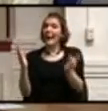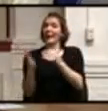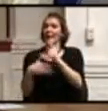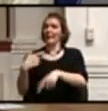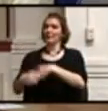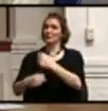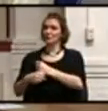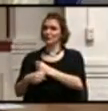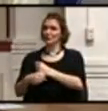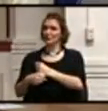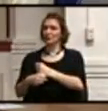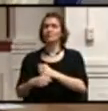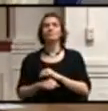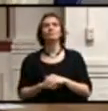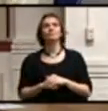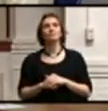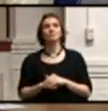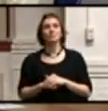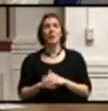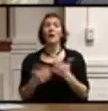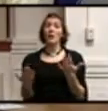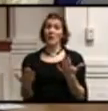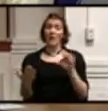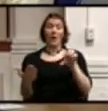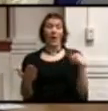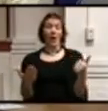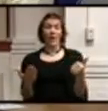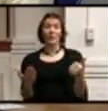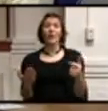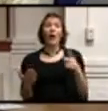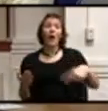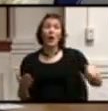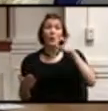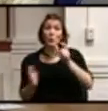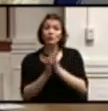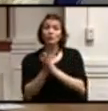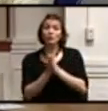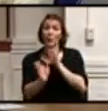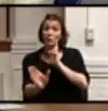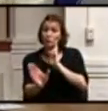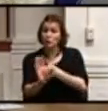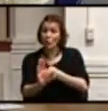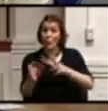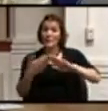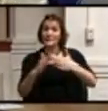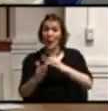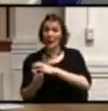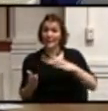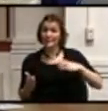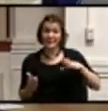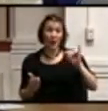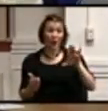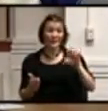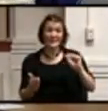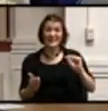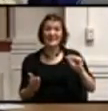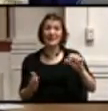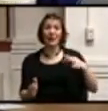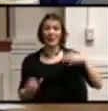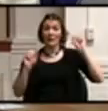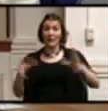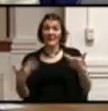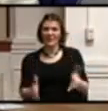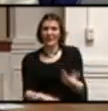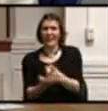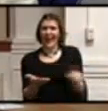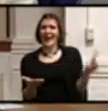year. The deadline for candidates to put in their names for townwide offices passed last week,